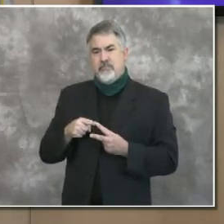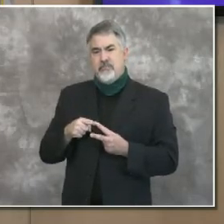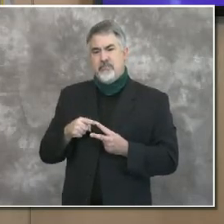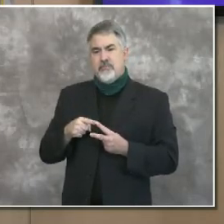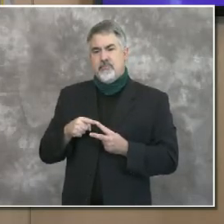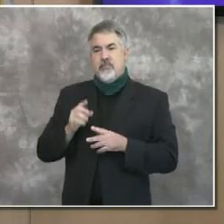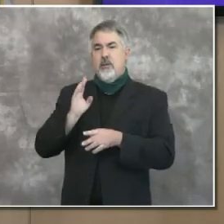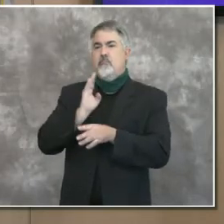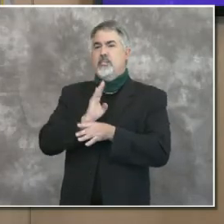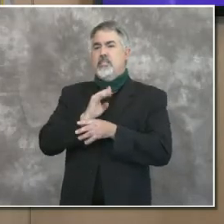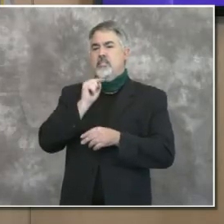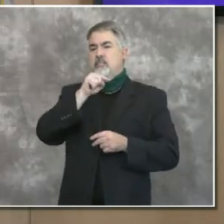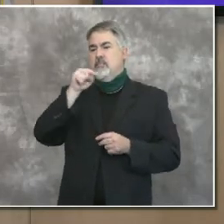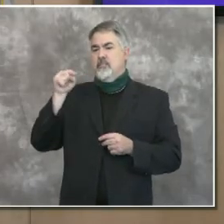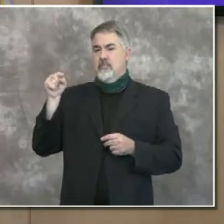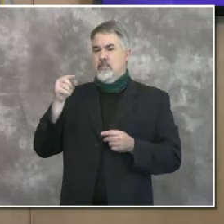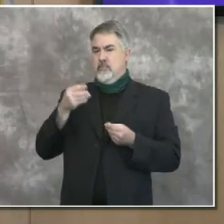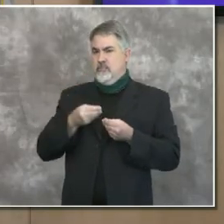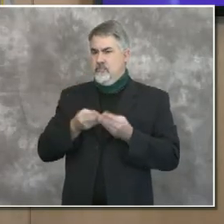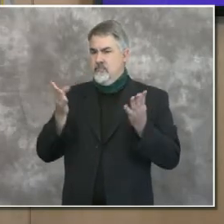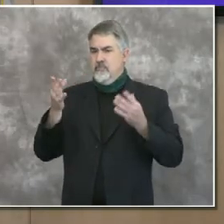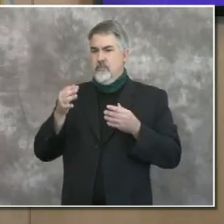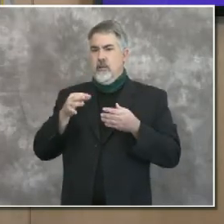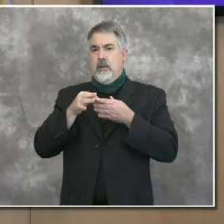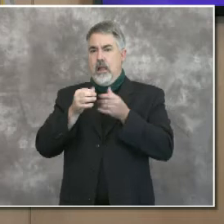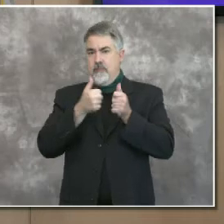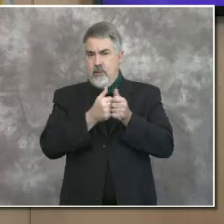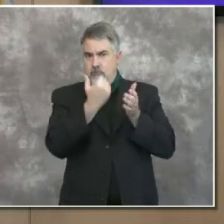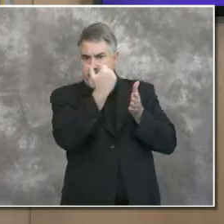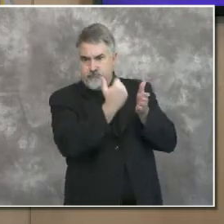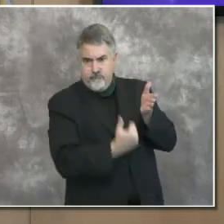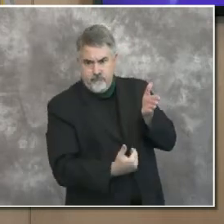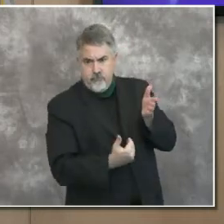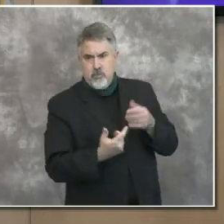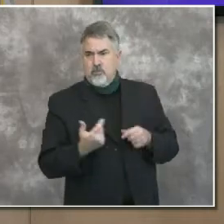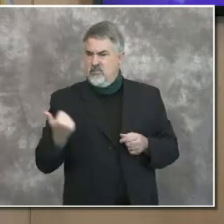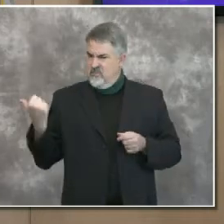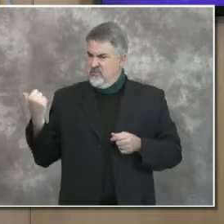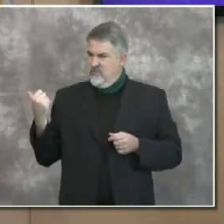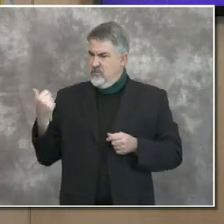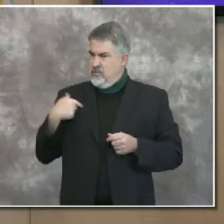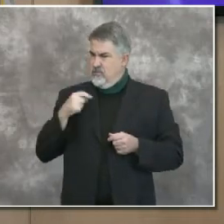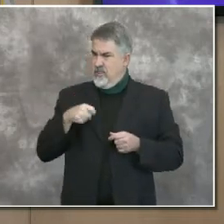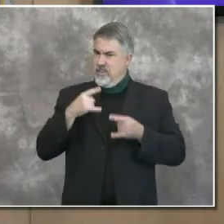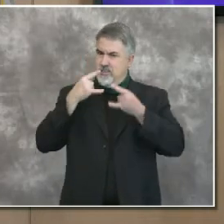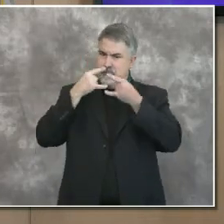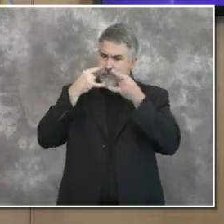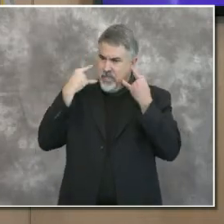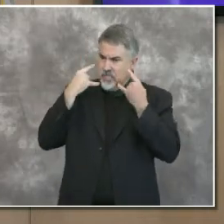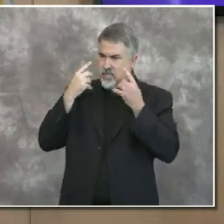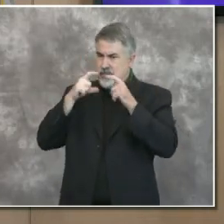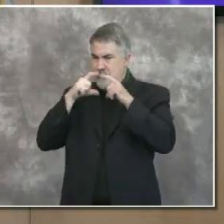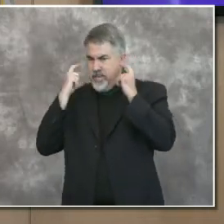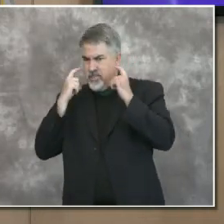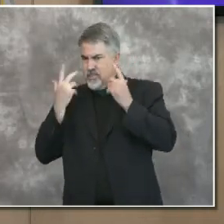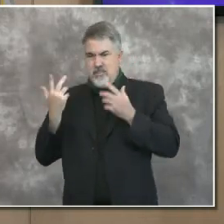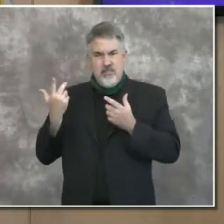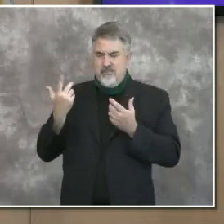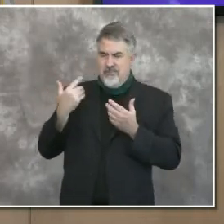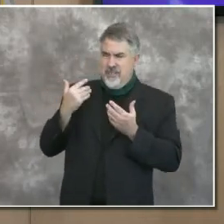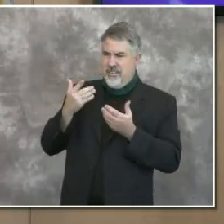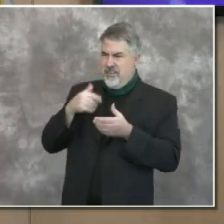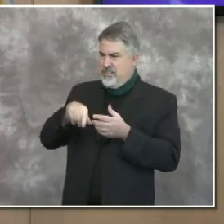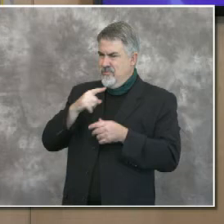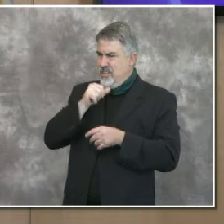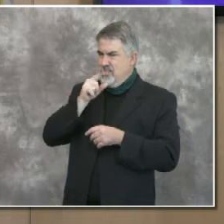some guidelines for when we are supposed to be wearing the masks? I know that we've heard some questions about, people who